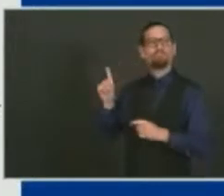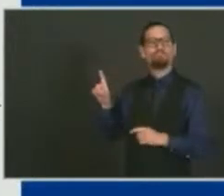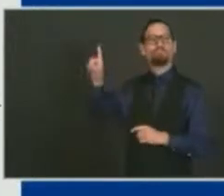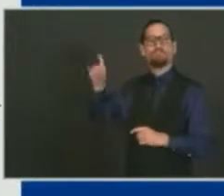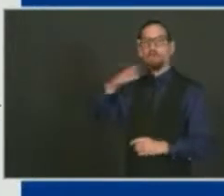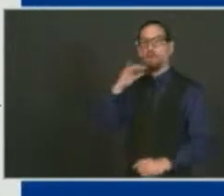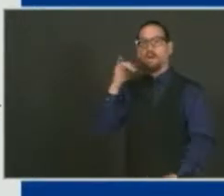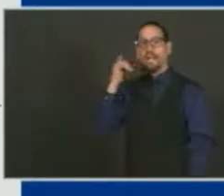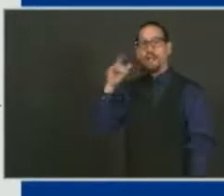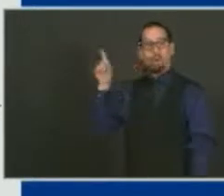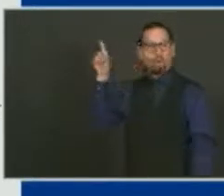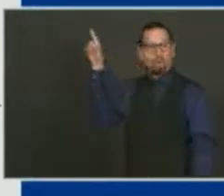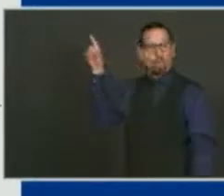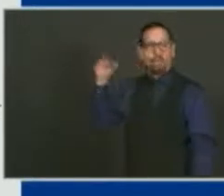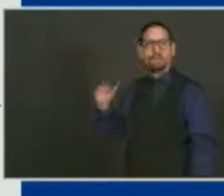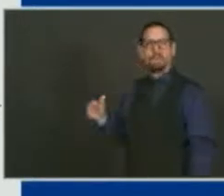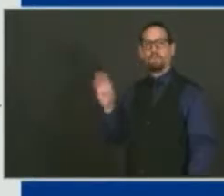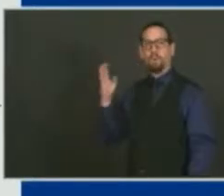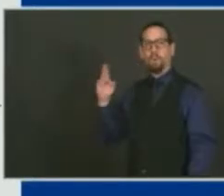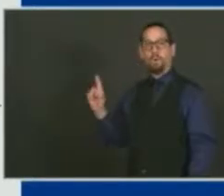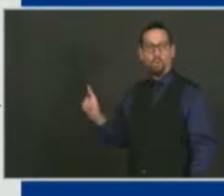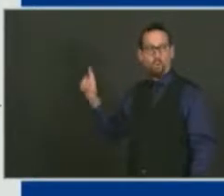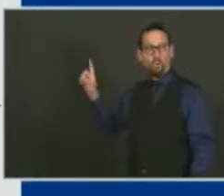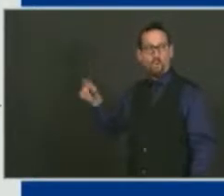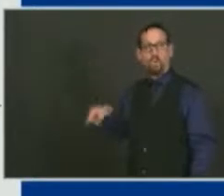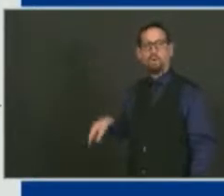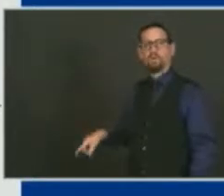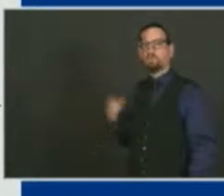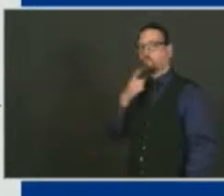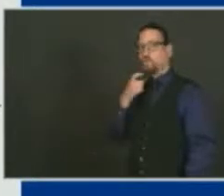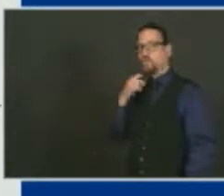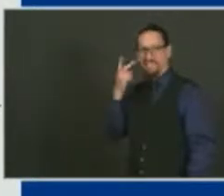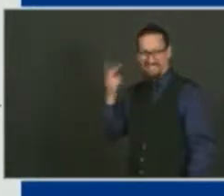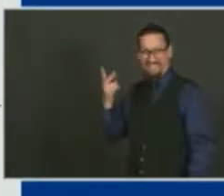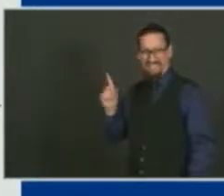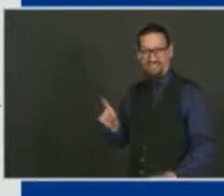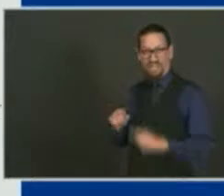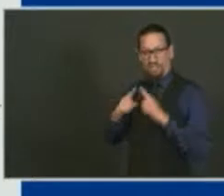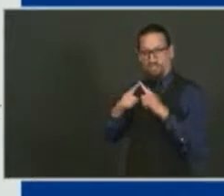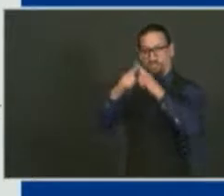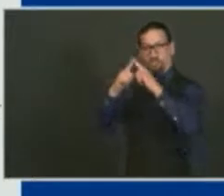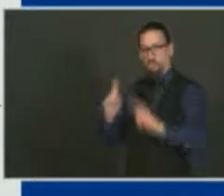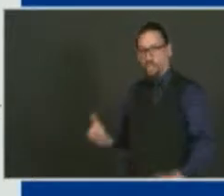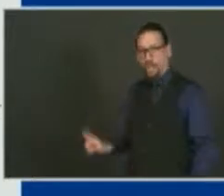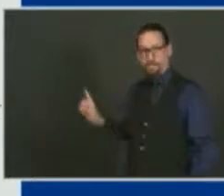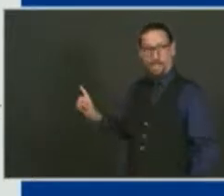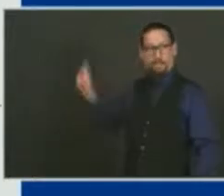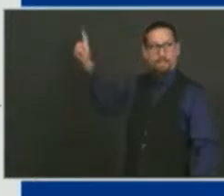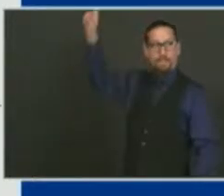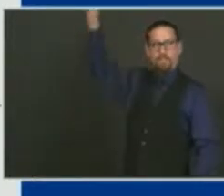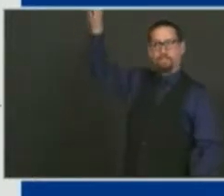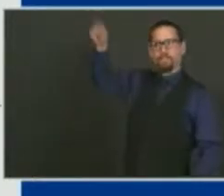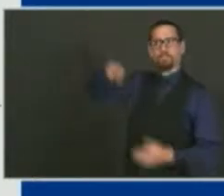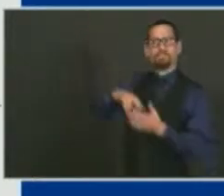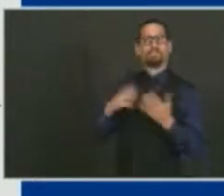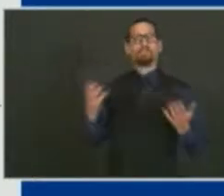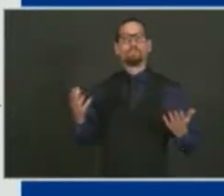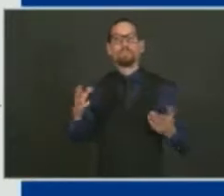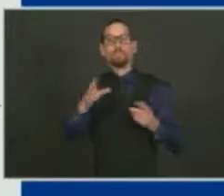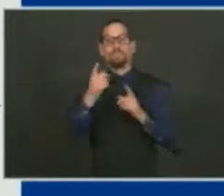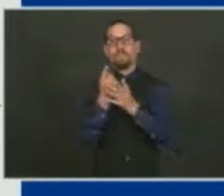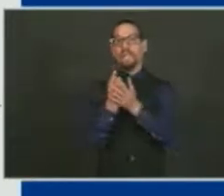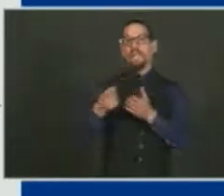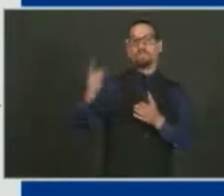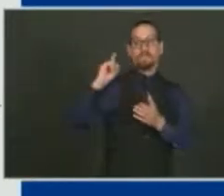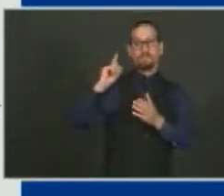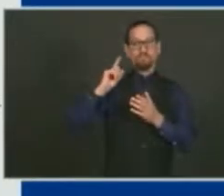arrows are pointing up. Last week, our percent positive was 2.9%. That's the